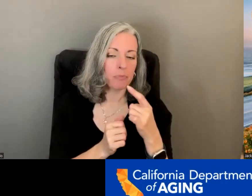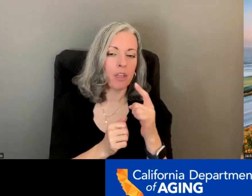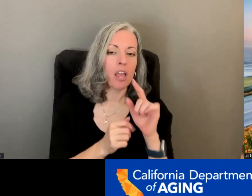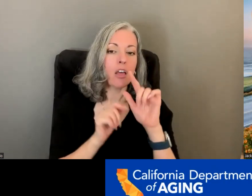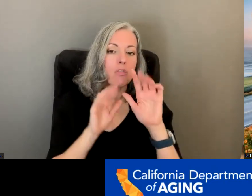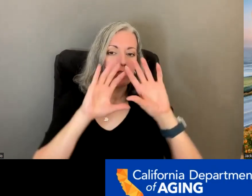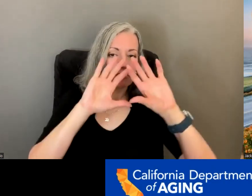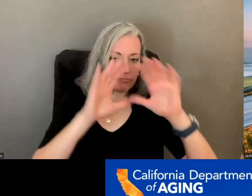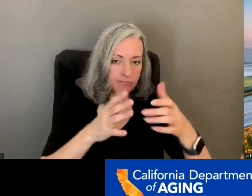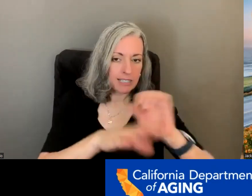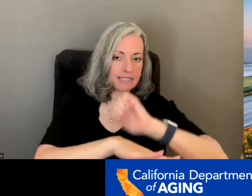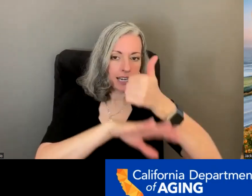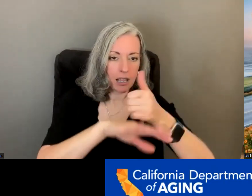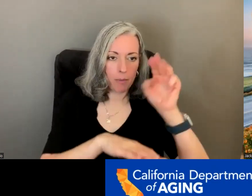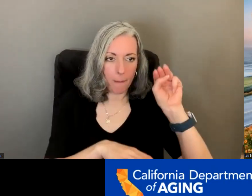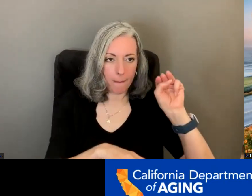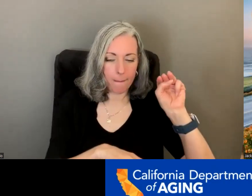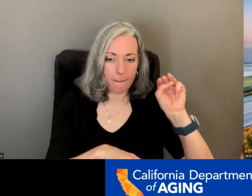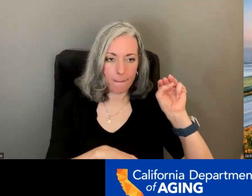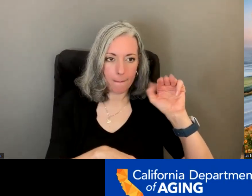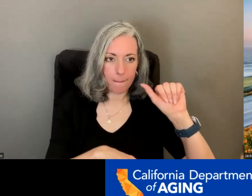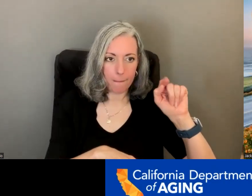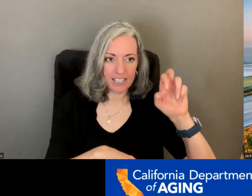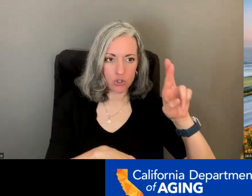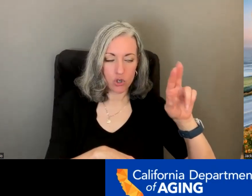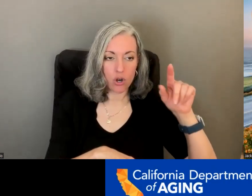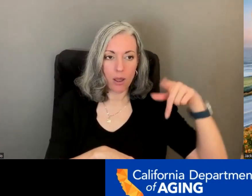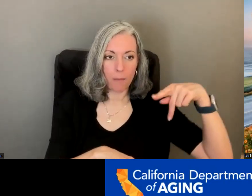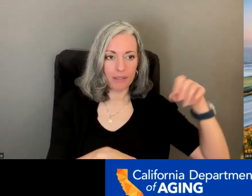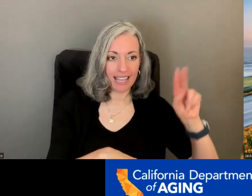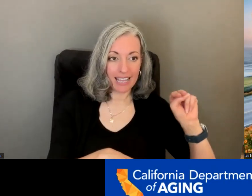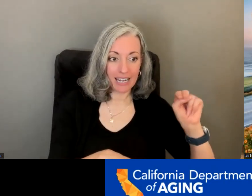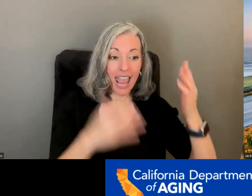master plan. And I hope that we would be able to